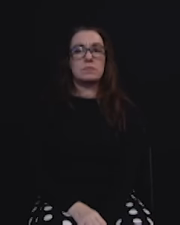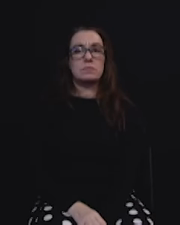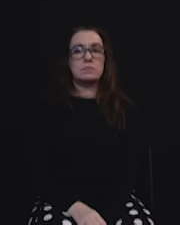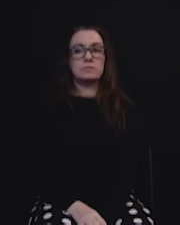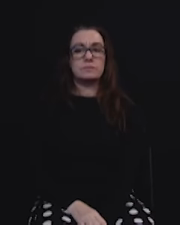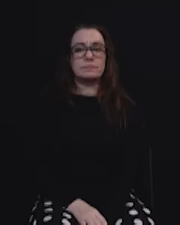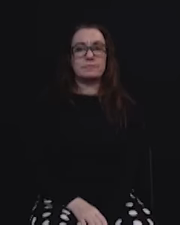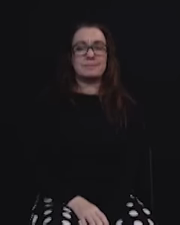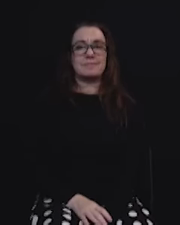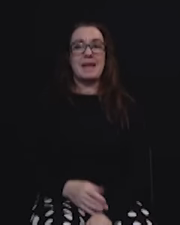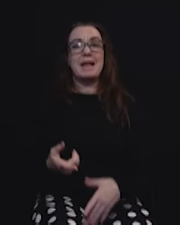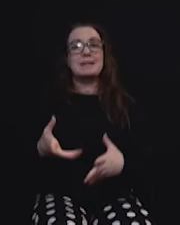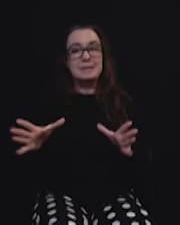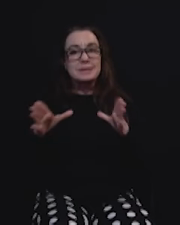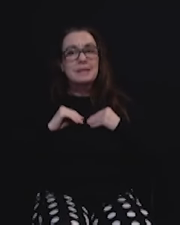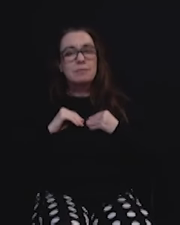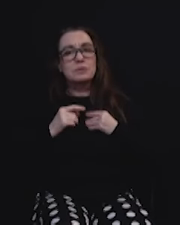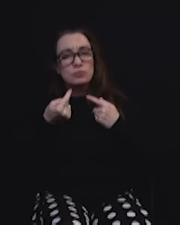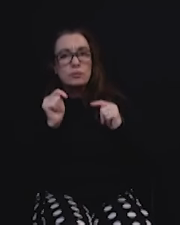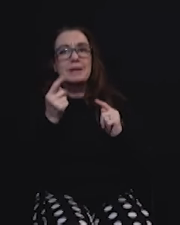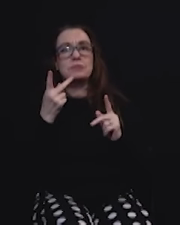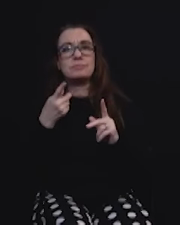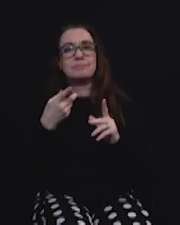Dare to take Jesus at his word.